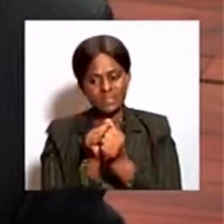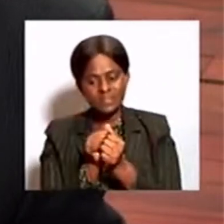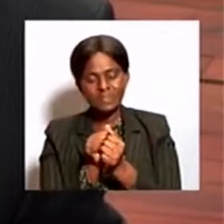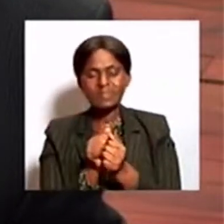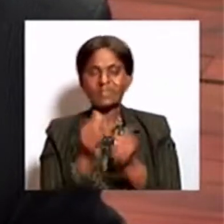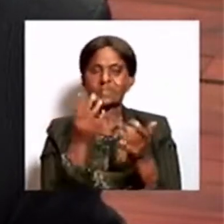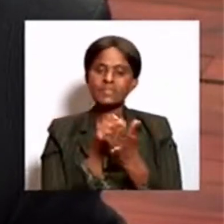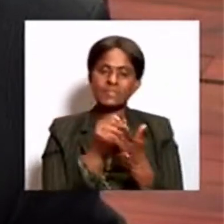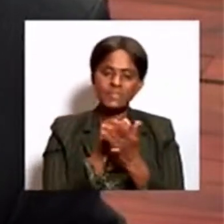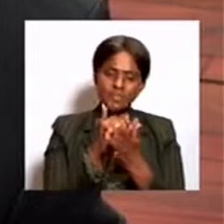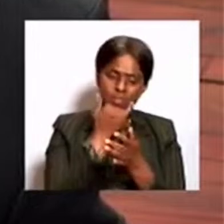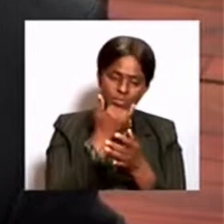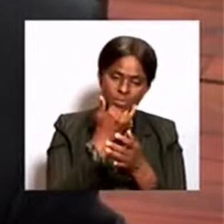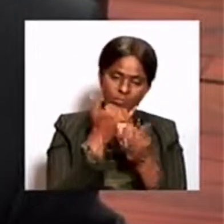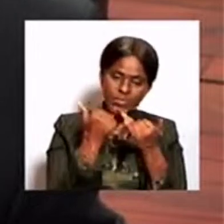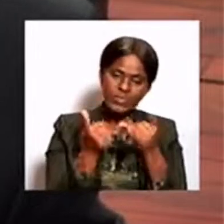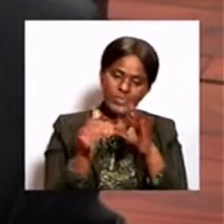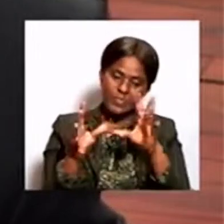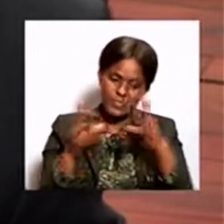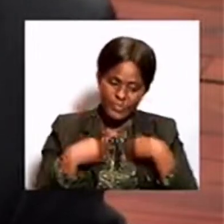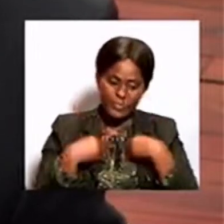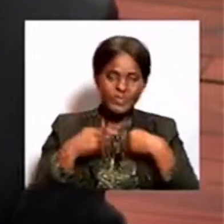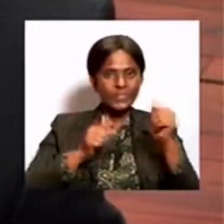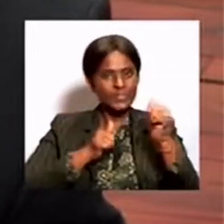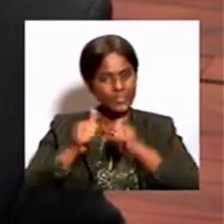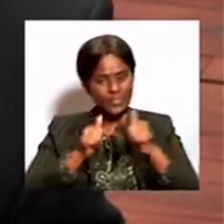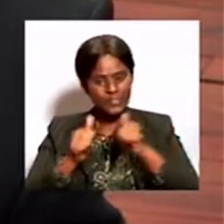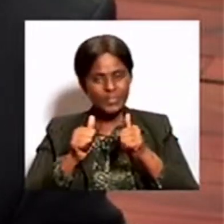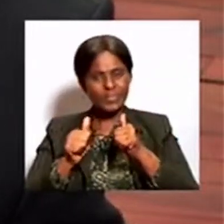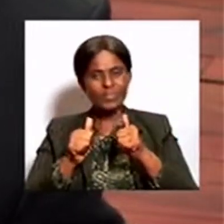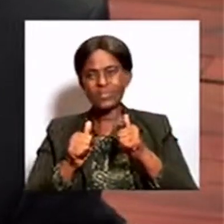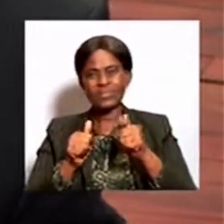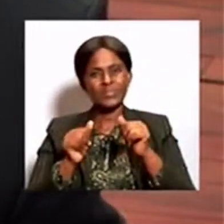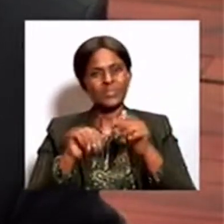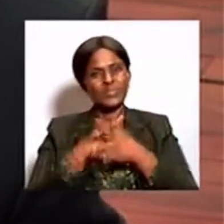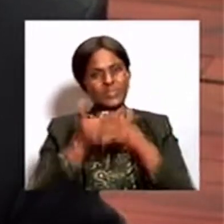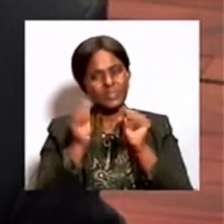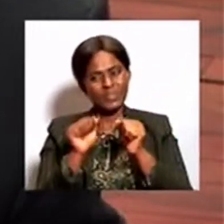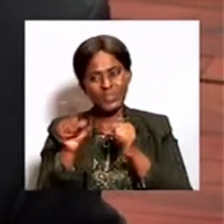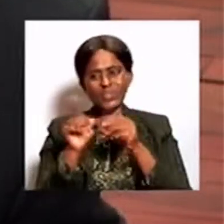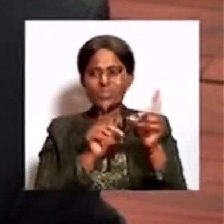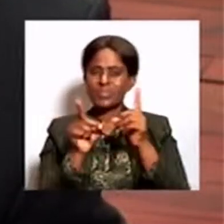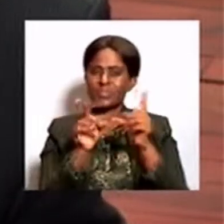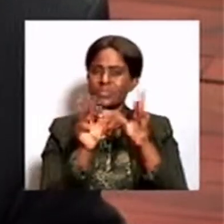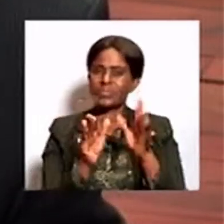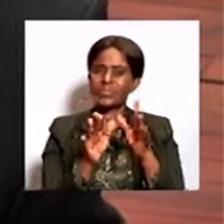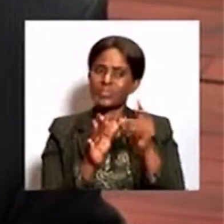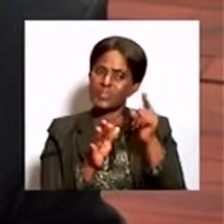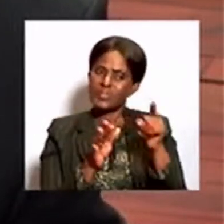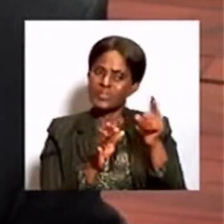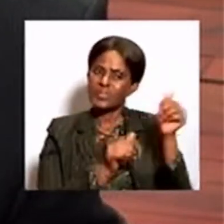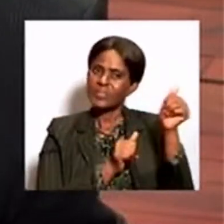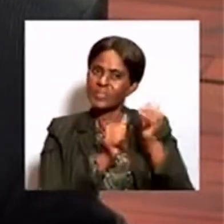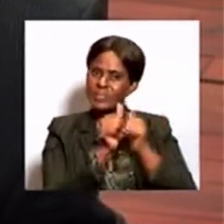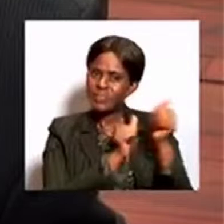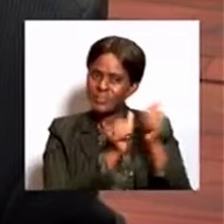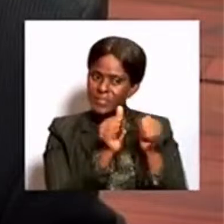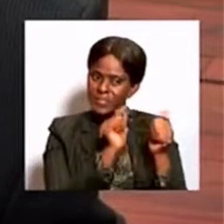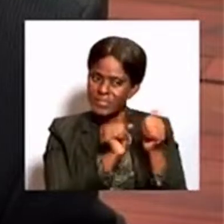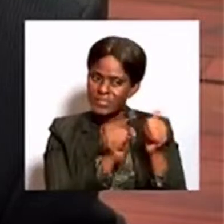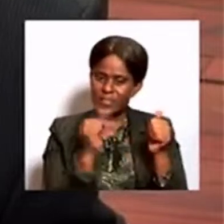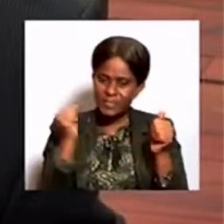fraud. You are now coming to administration. How can directors of admin,